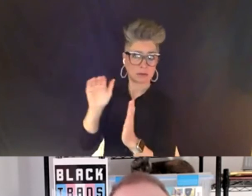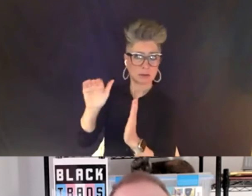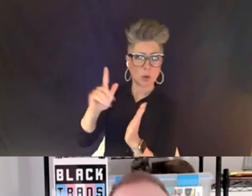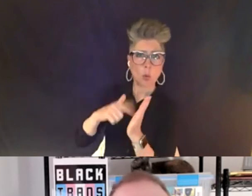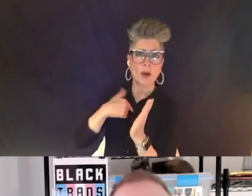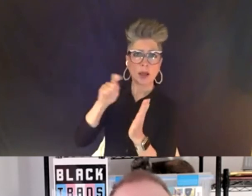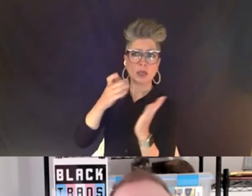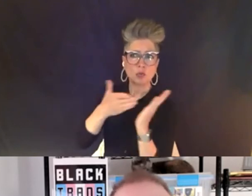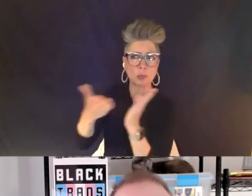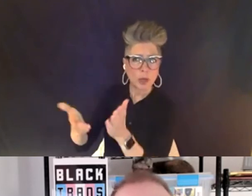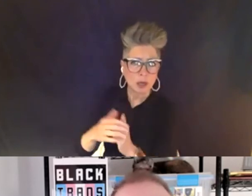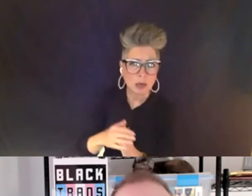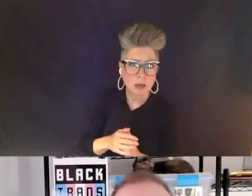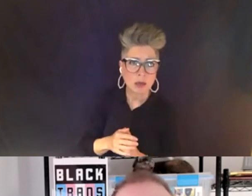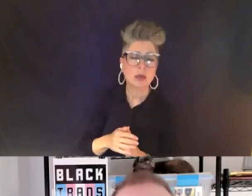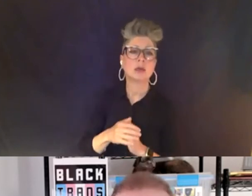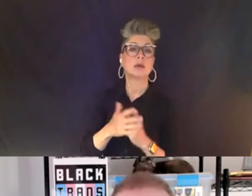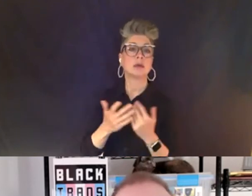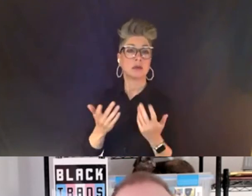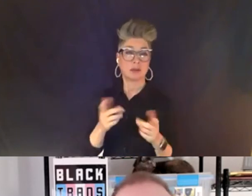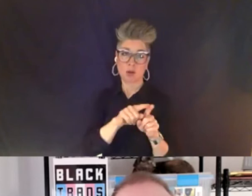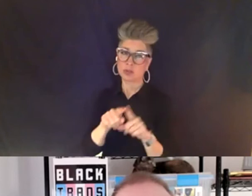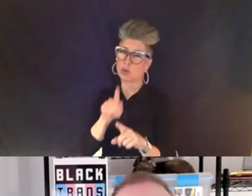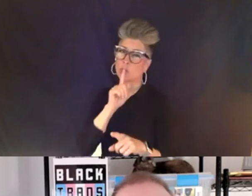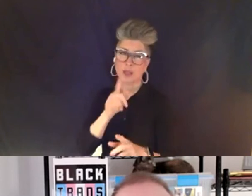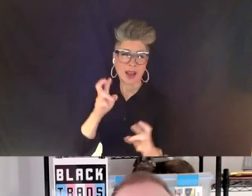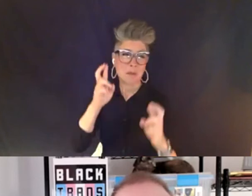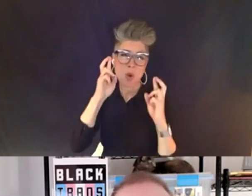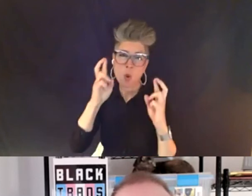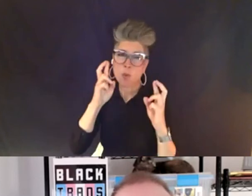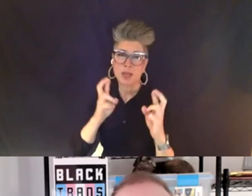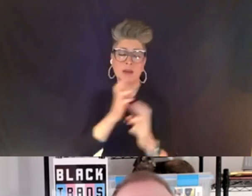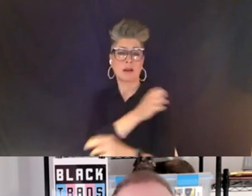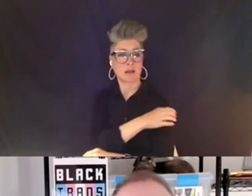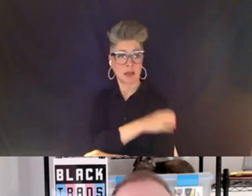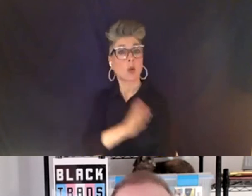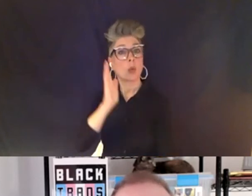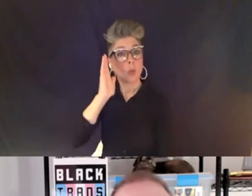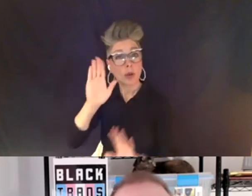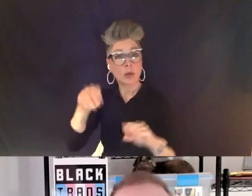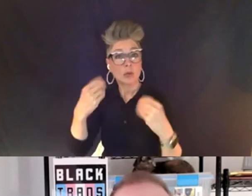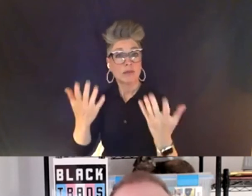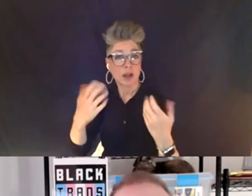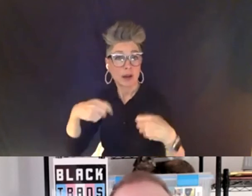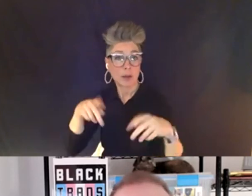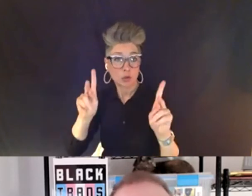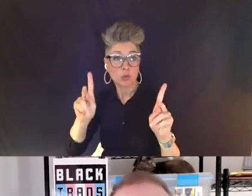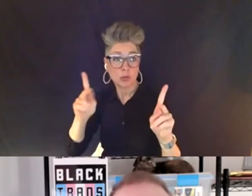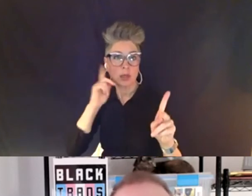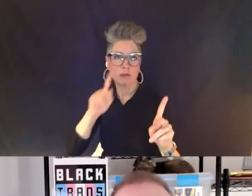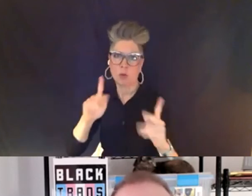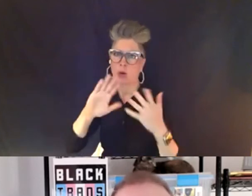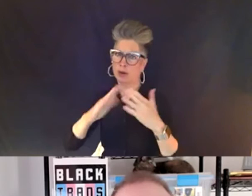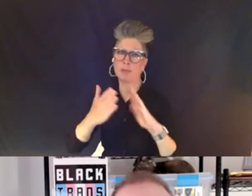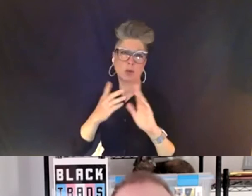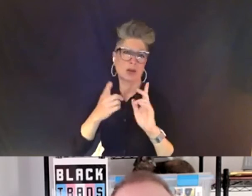bring? The other thing is that I'm really hoping that our clinic is going to provide an opportunity for our community